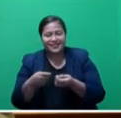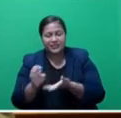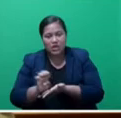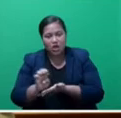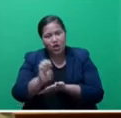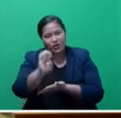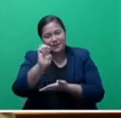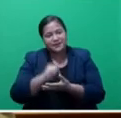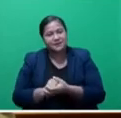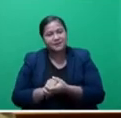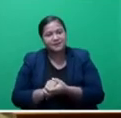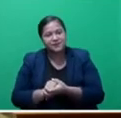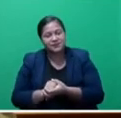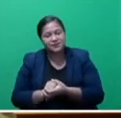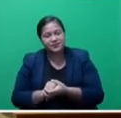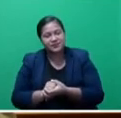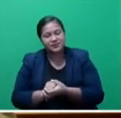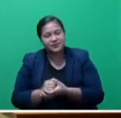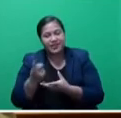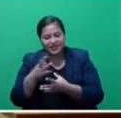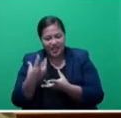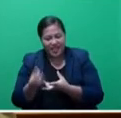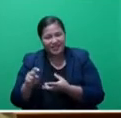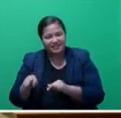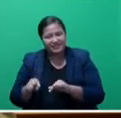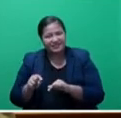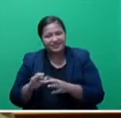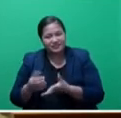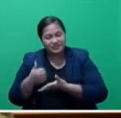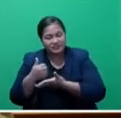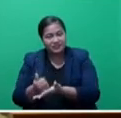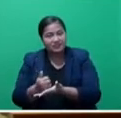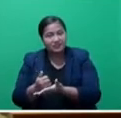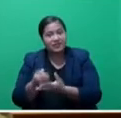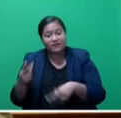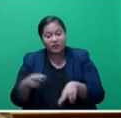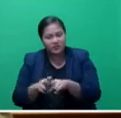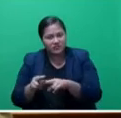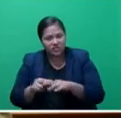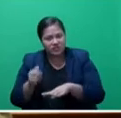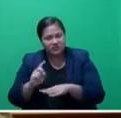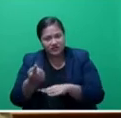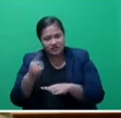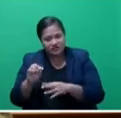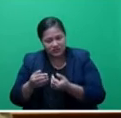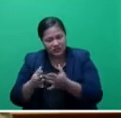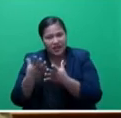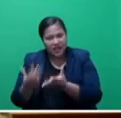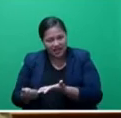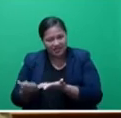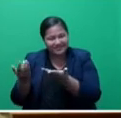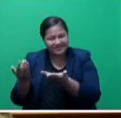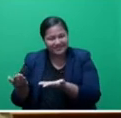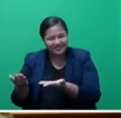of the balloon-type socialist slanted Fiji First budgets began to take a toll on them.